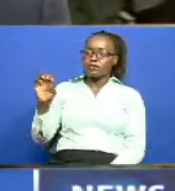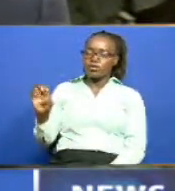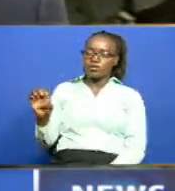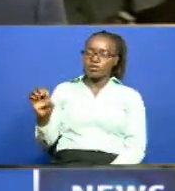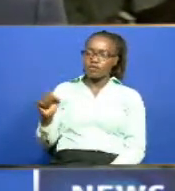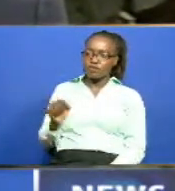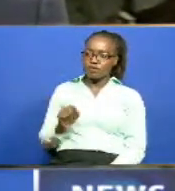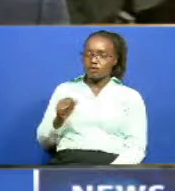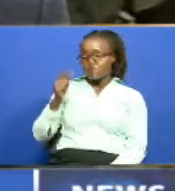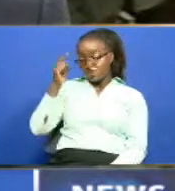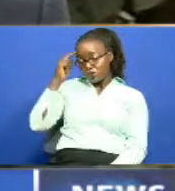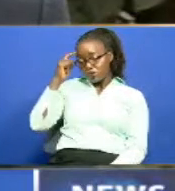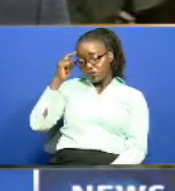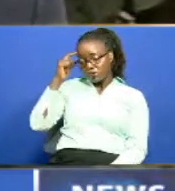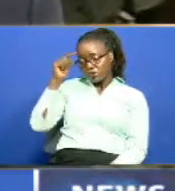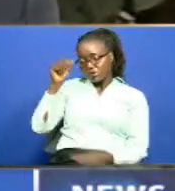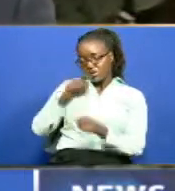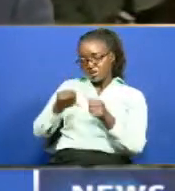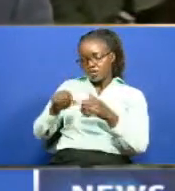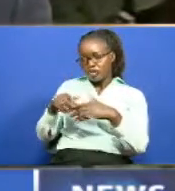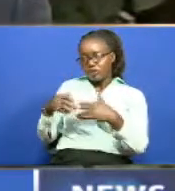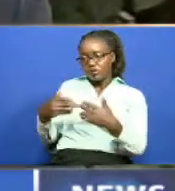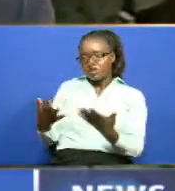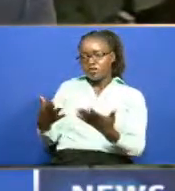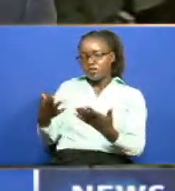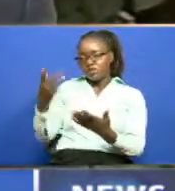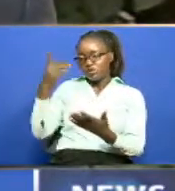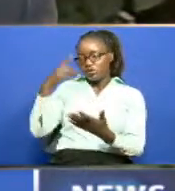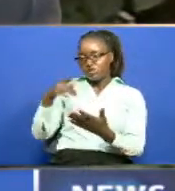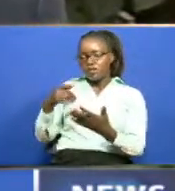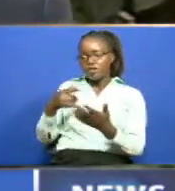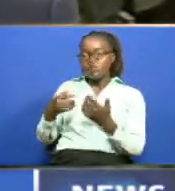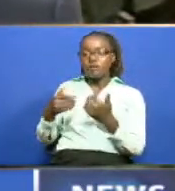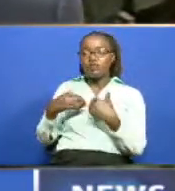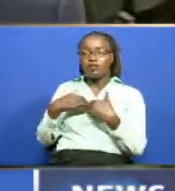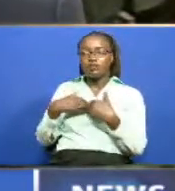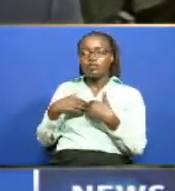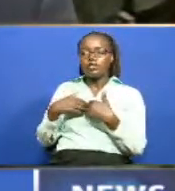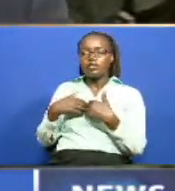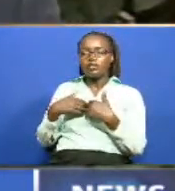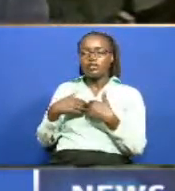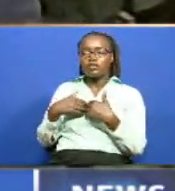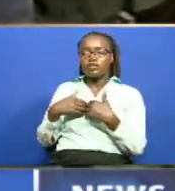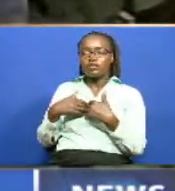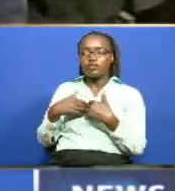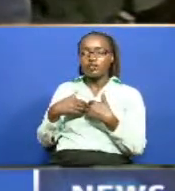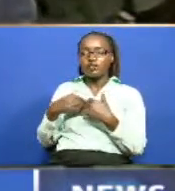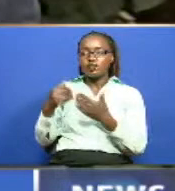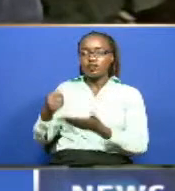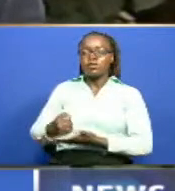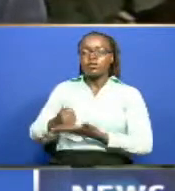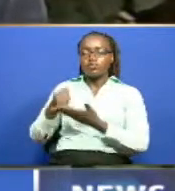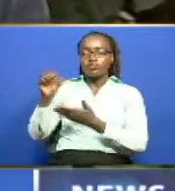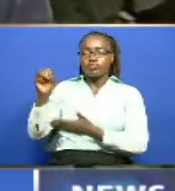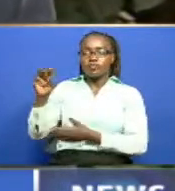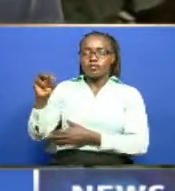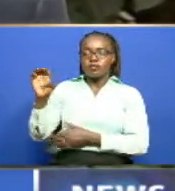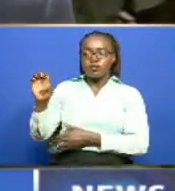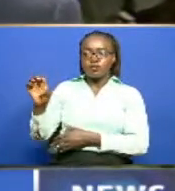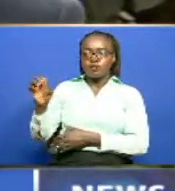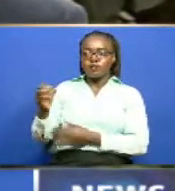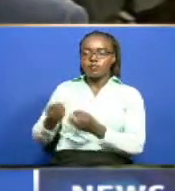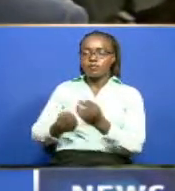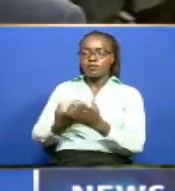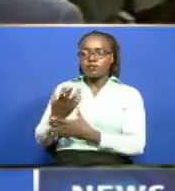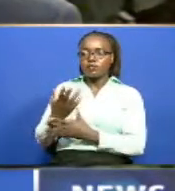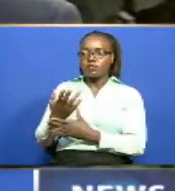need to think about how are we, whatever policy we're coming up with, how do we help SMEs grow? Is